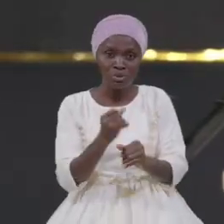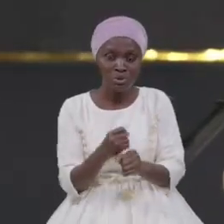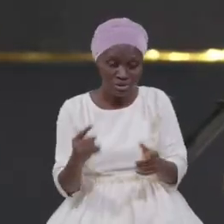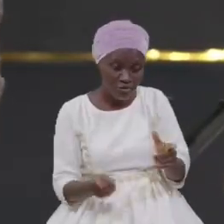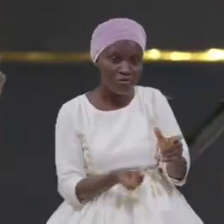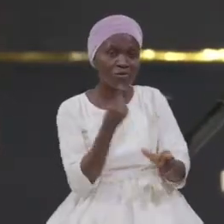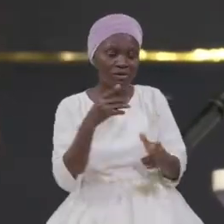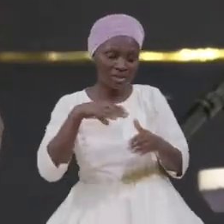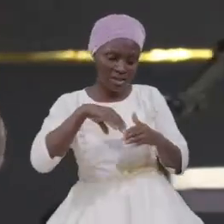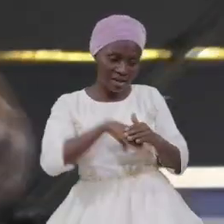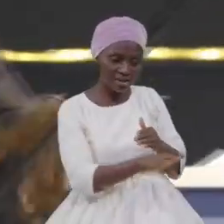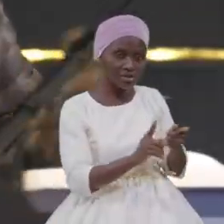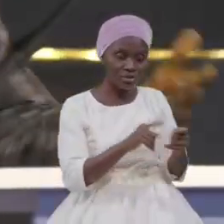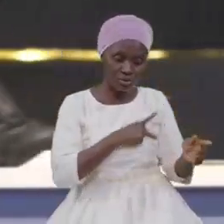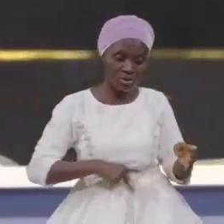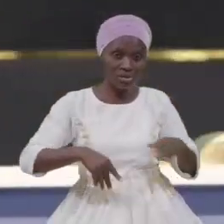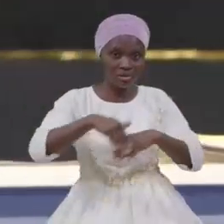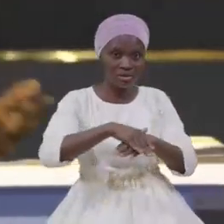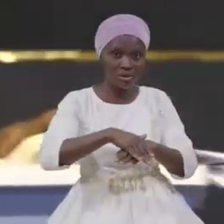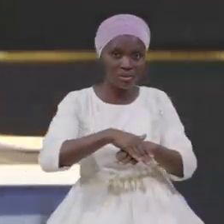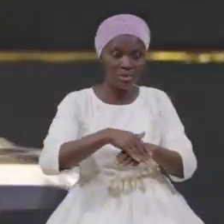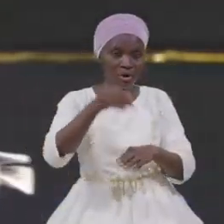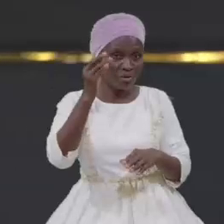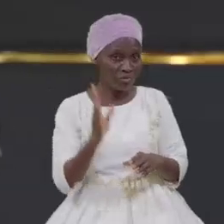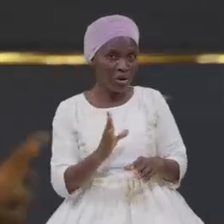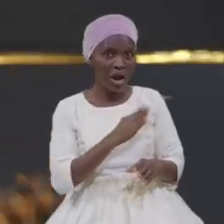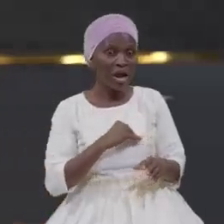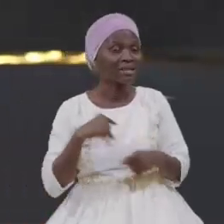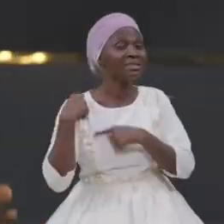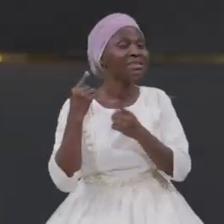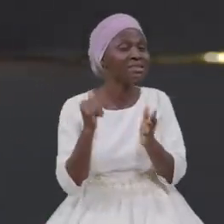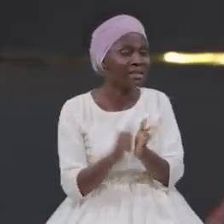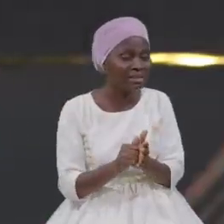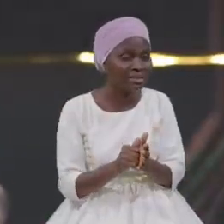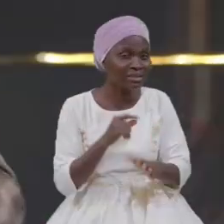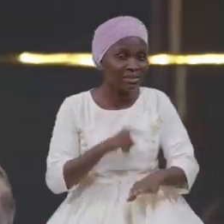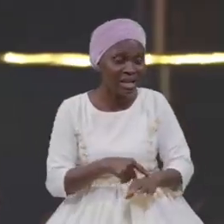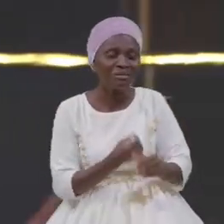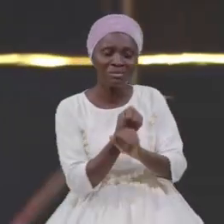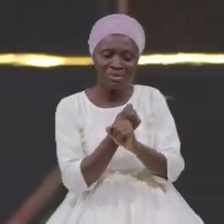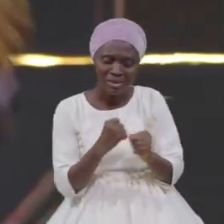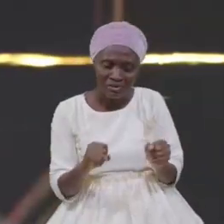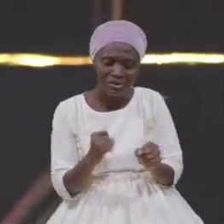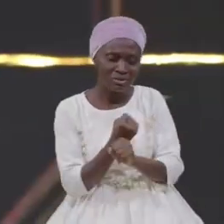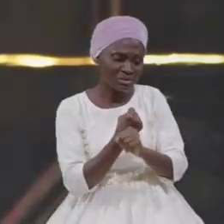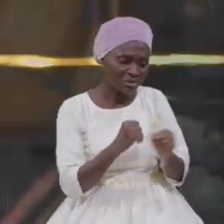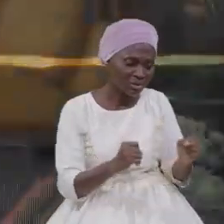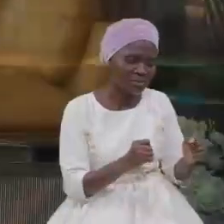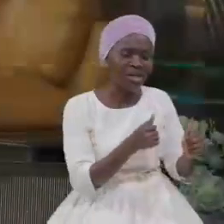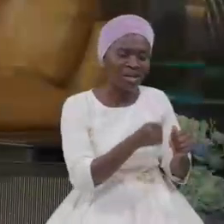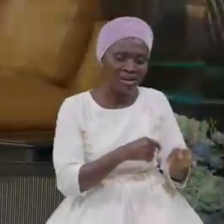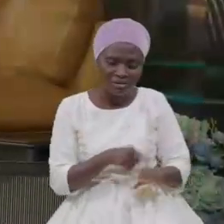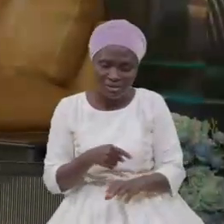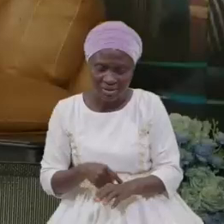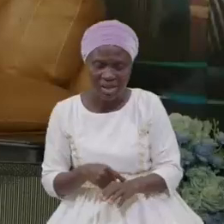the kingdom. And you've been carrying that about. And every time God established my salvation,